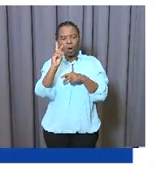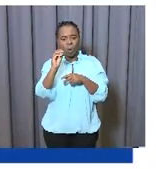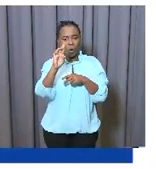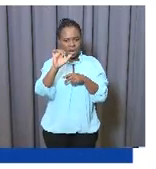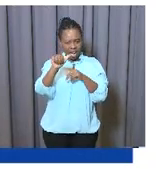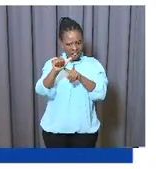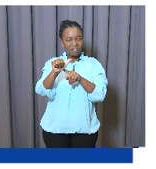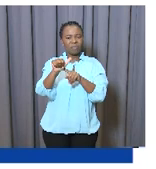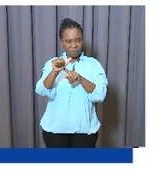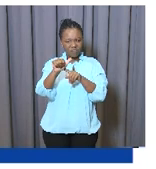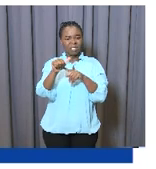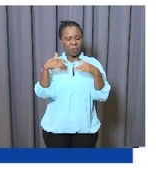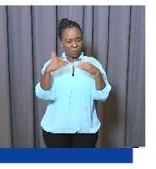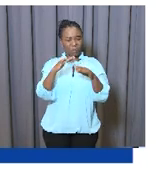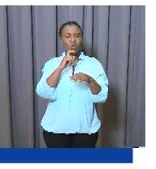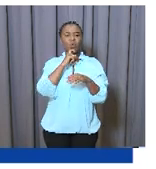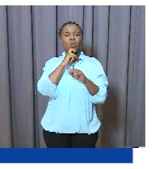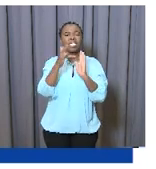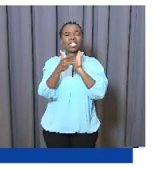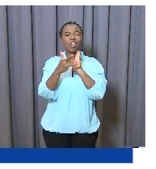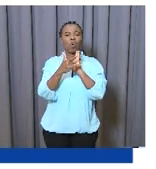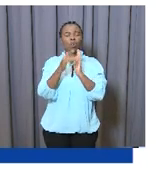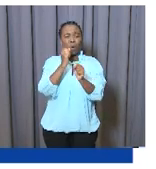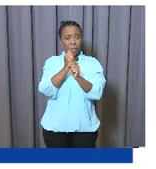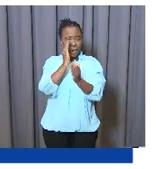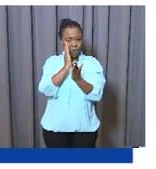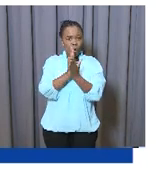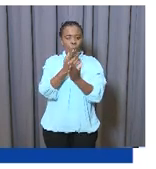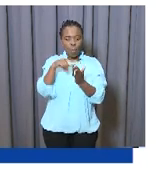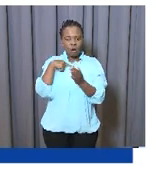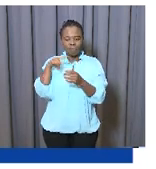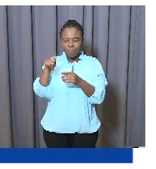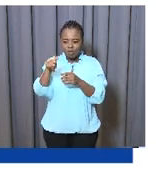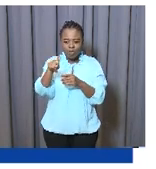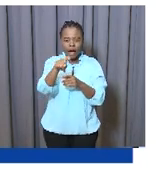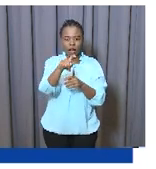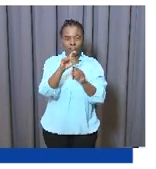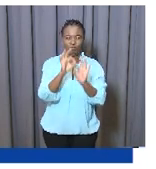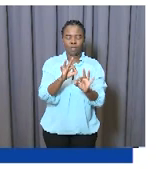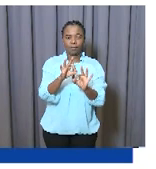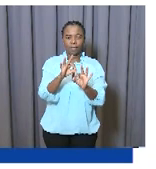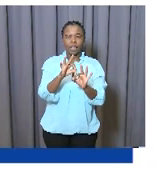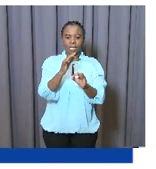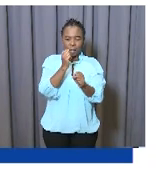technology effectively to be able to ensure that we are able to track, but also get